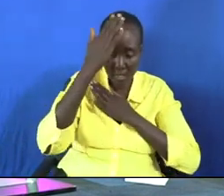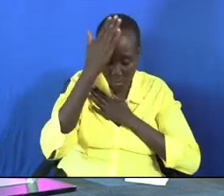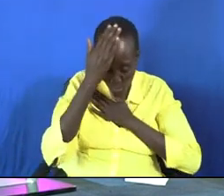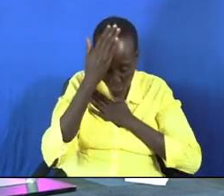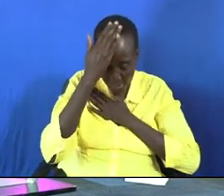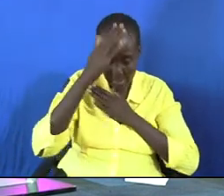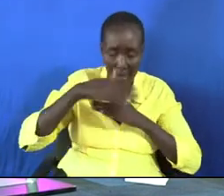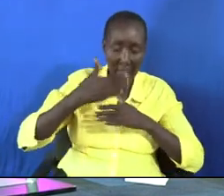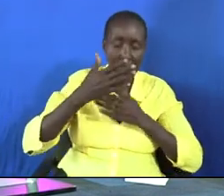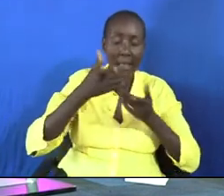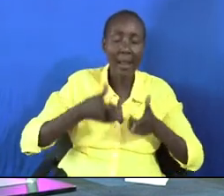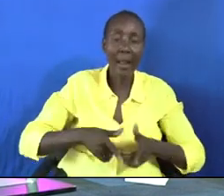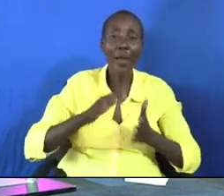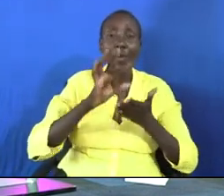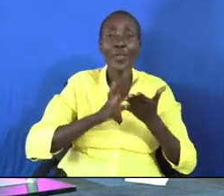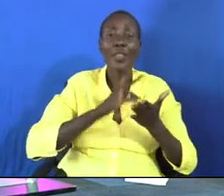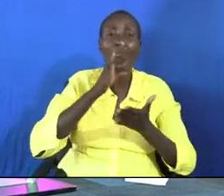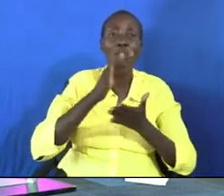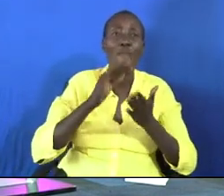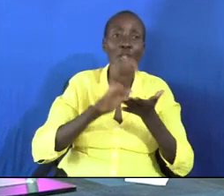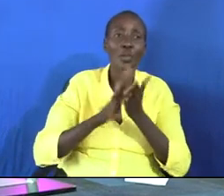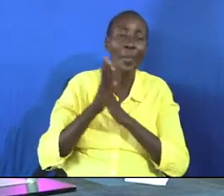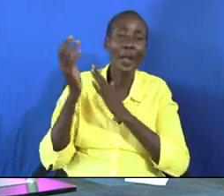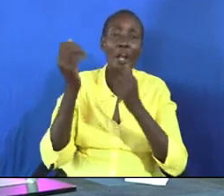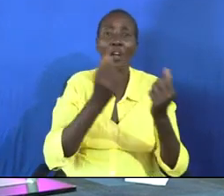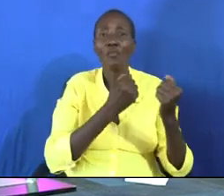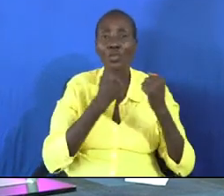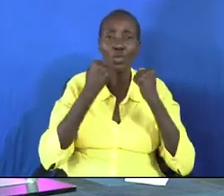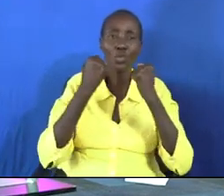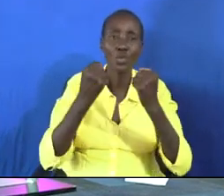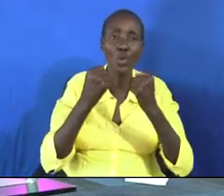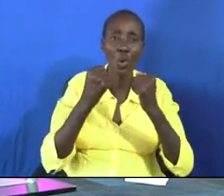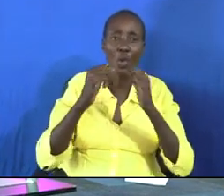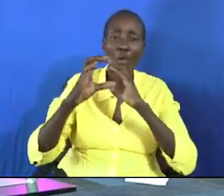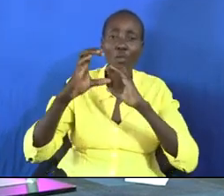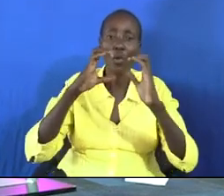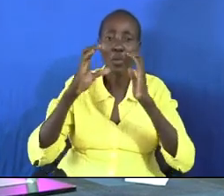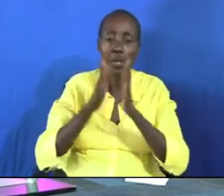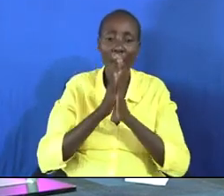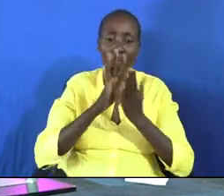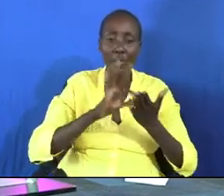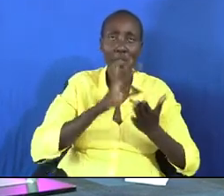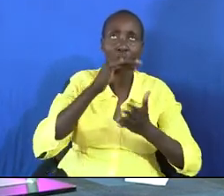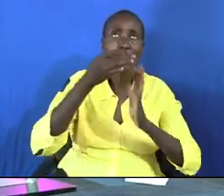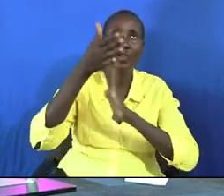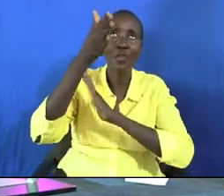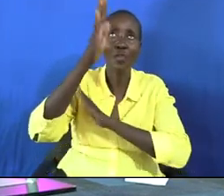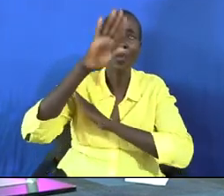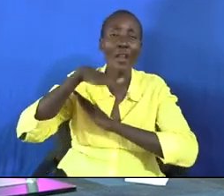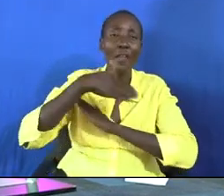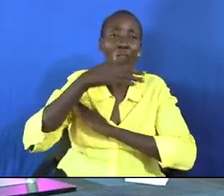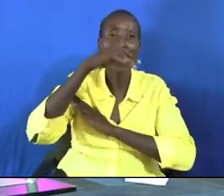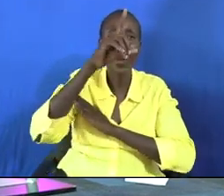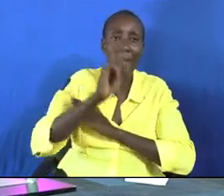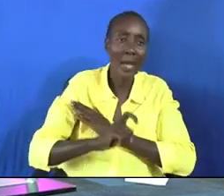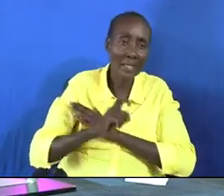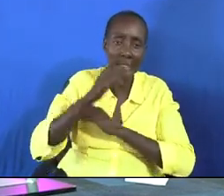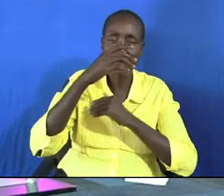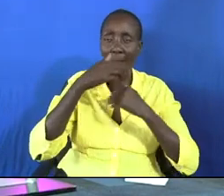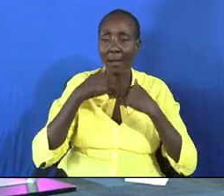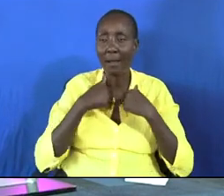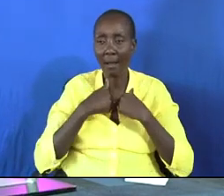the spirit has to be strong enough to commune with the Spirit of God, we need to